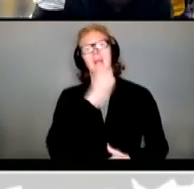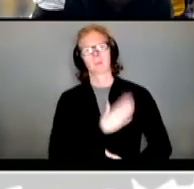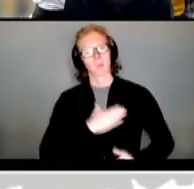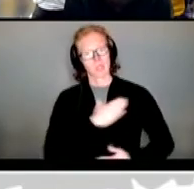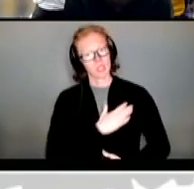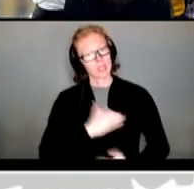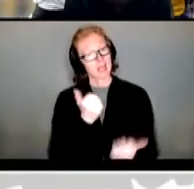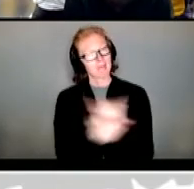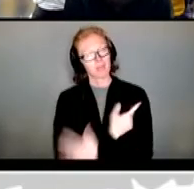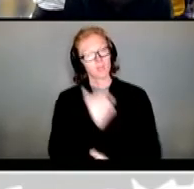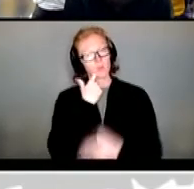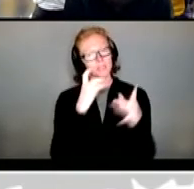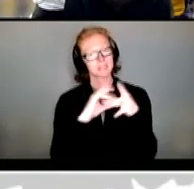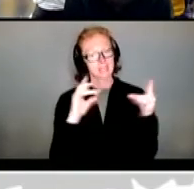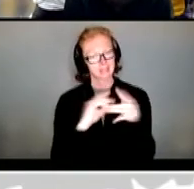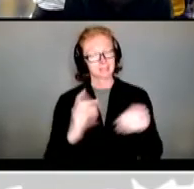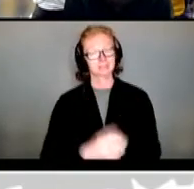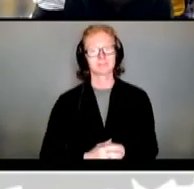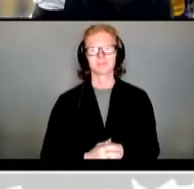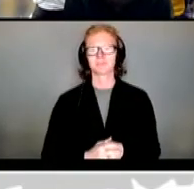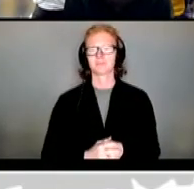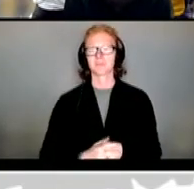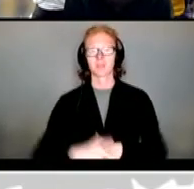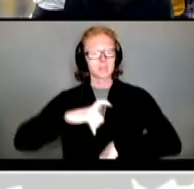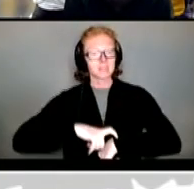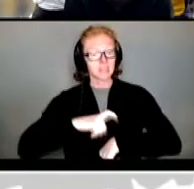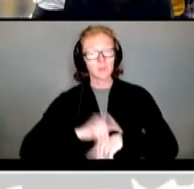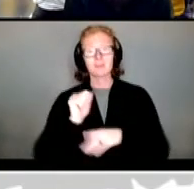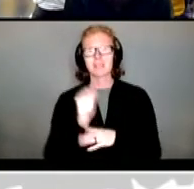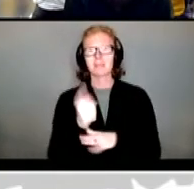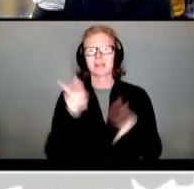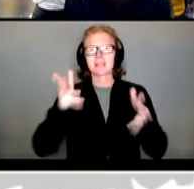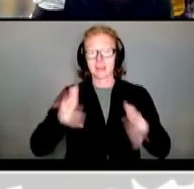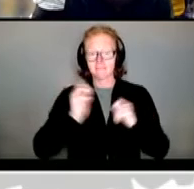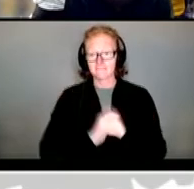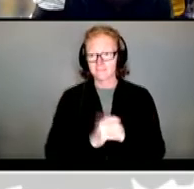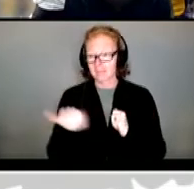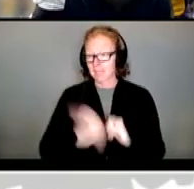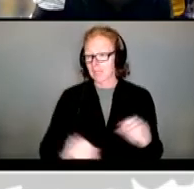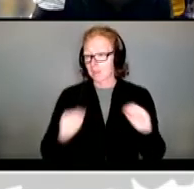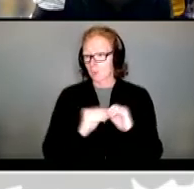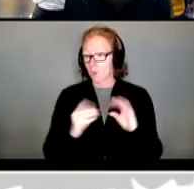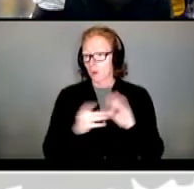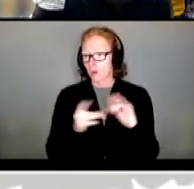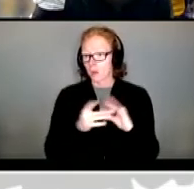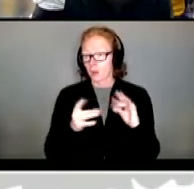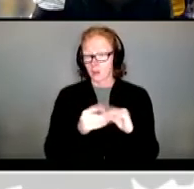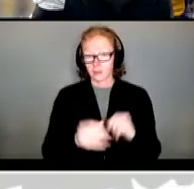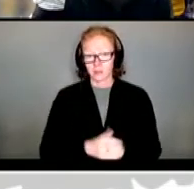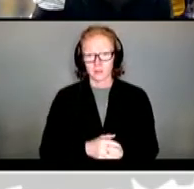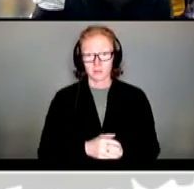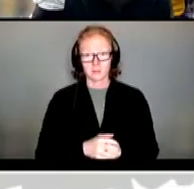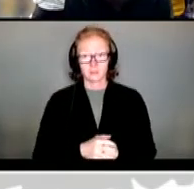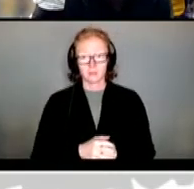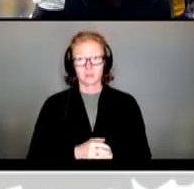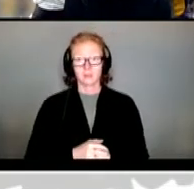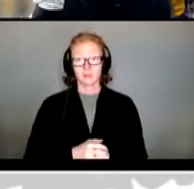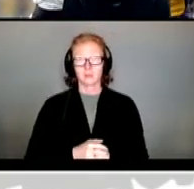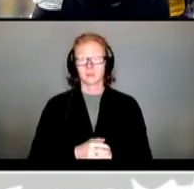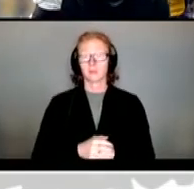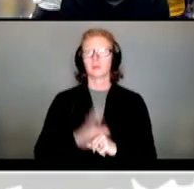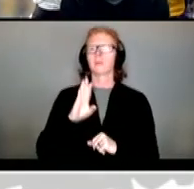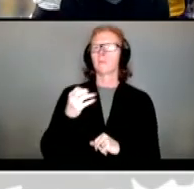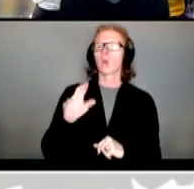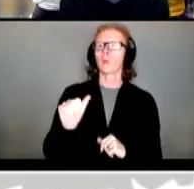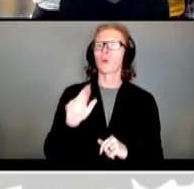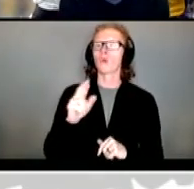you said, Gloria. I wanted to do a quick time check. We have 10 minutes. Is there anybody else who wants to say anything else? I Go ahead,